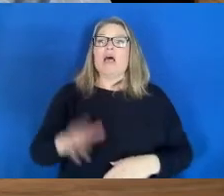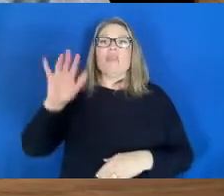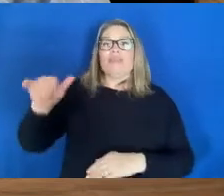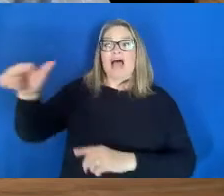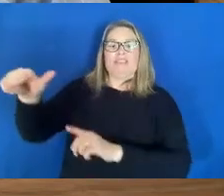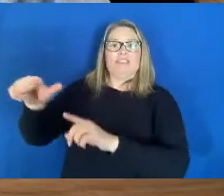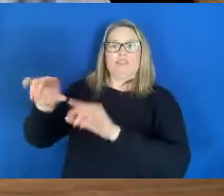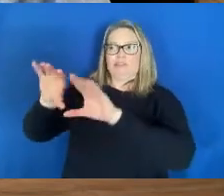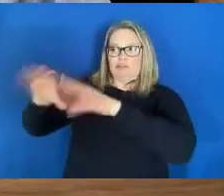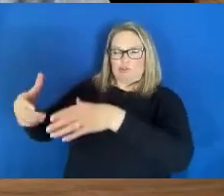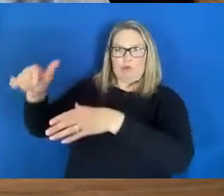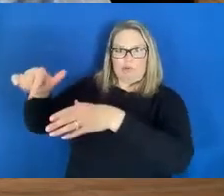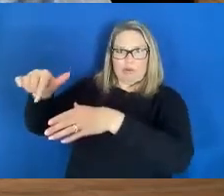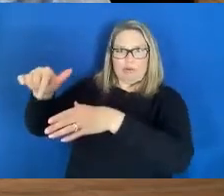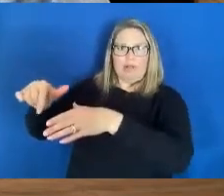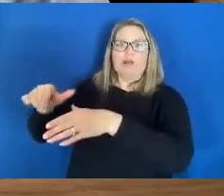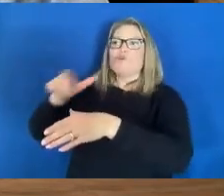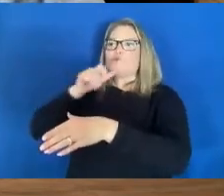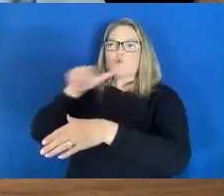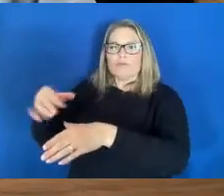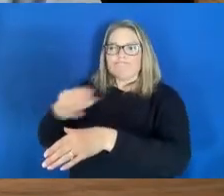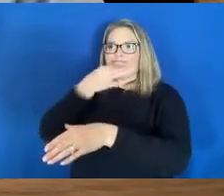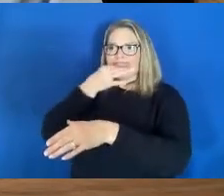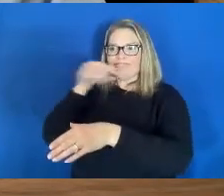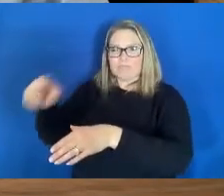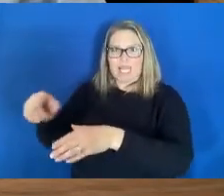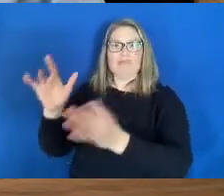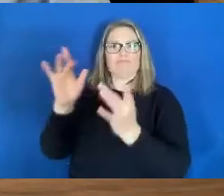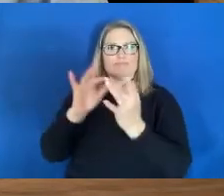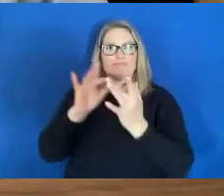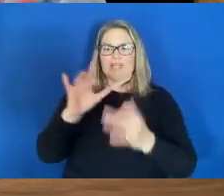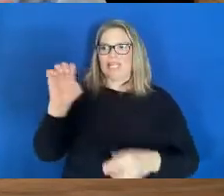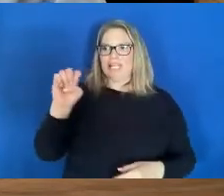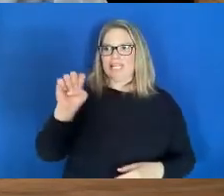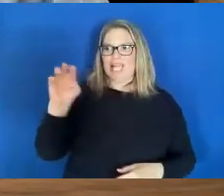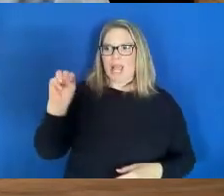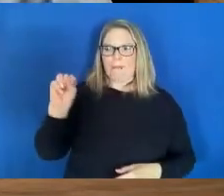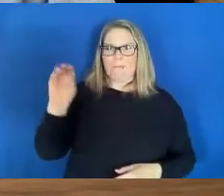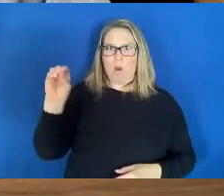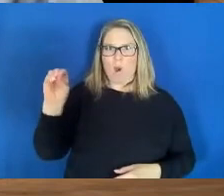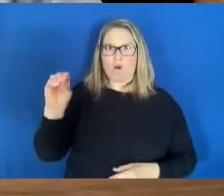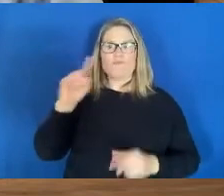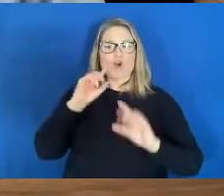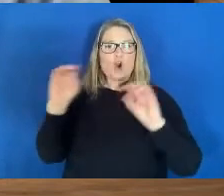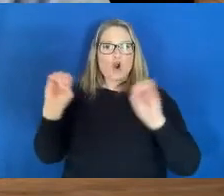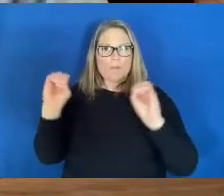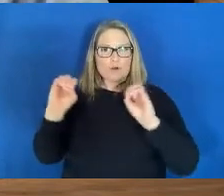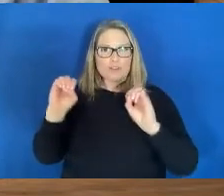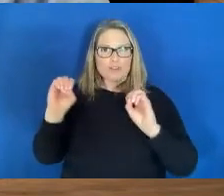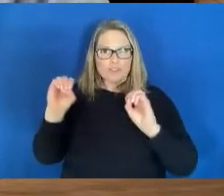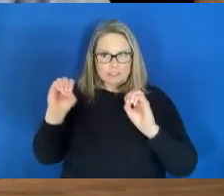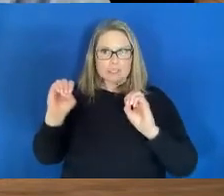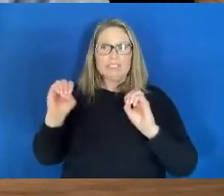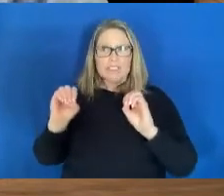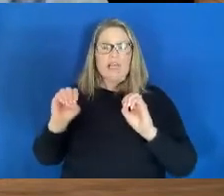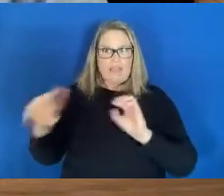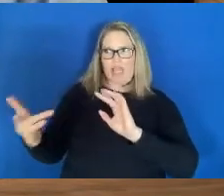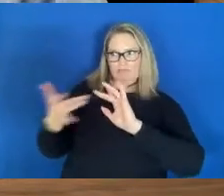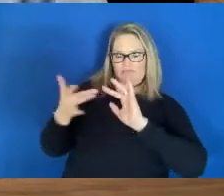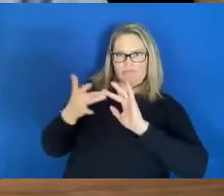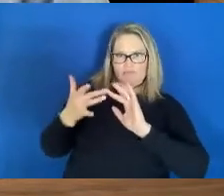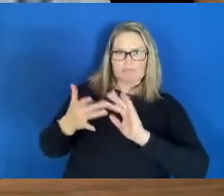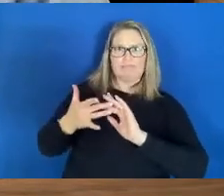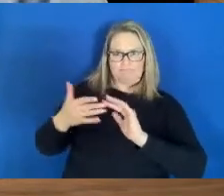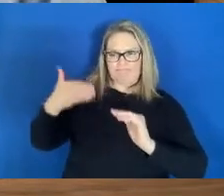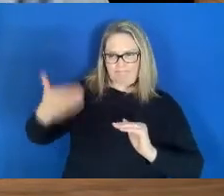constant communication with EMO. Like on a daily, on an hourly basis as needed. They're looking at the same data we are. So in terms